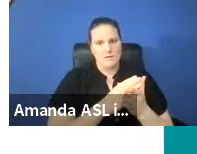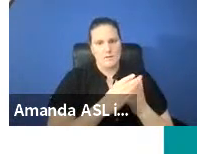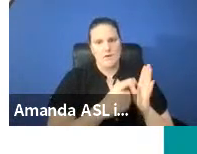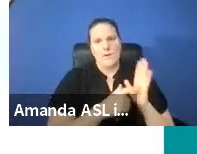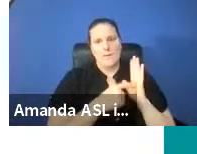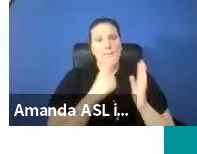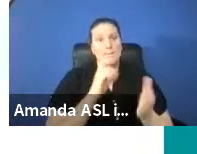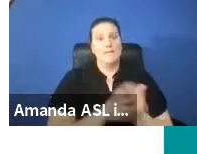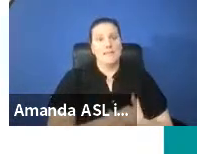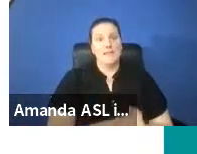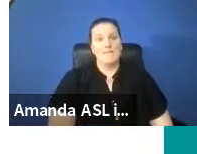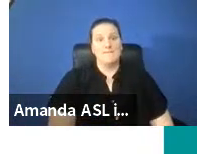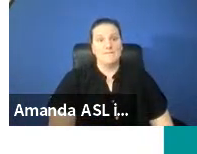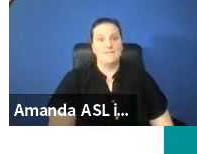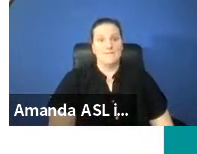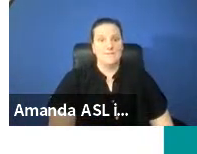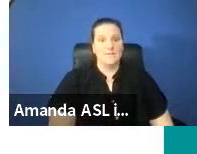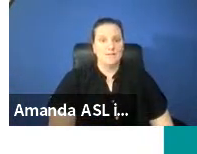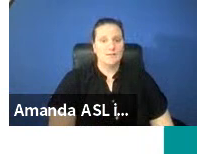believe.